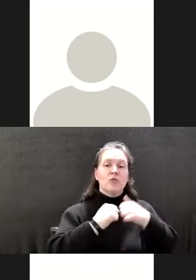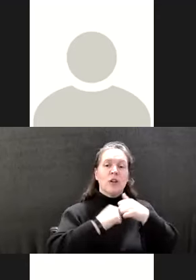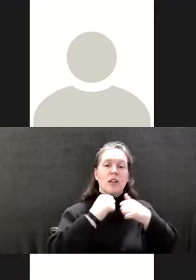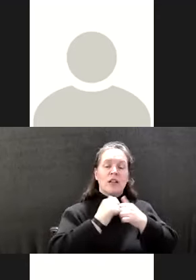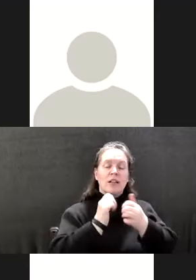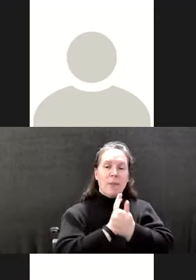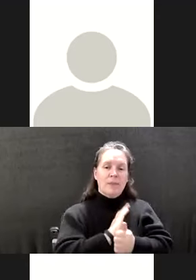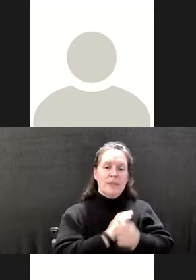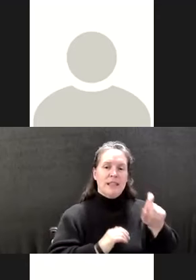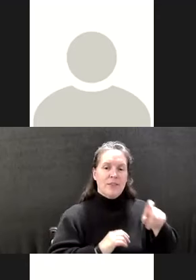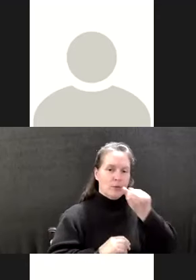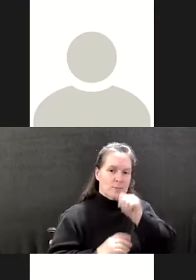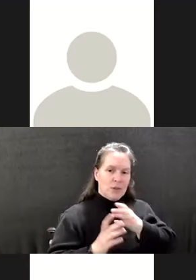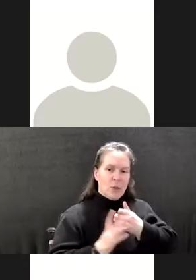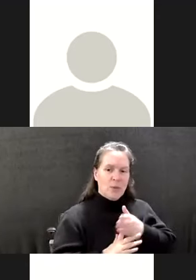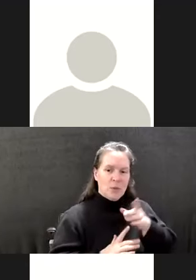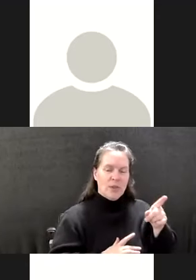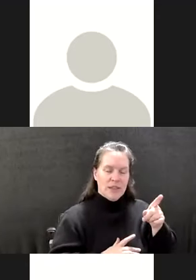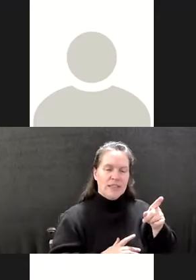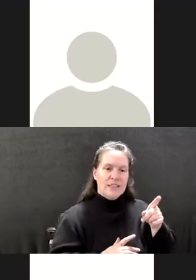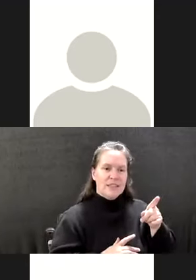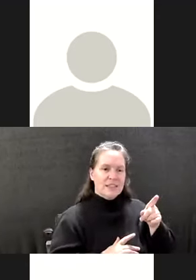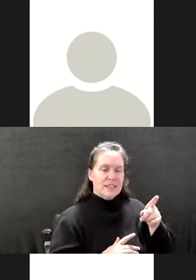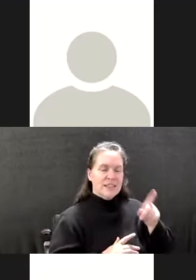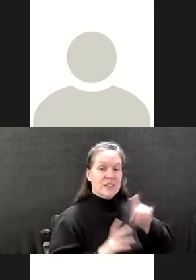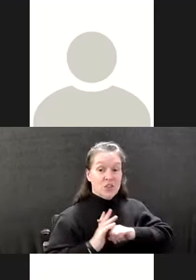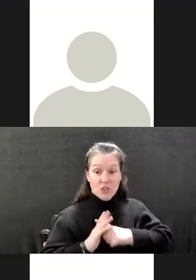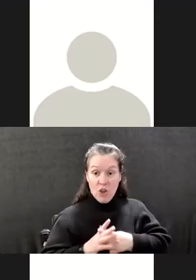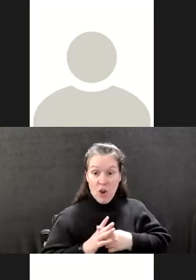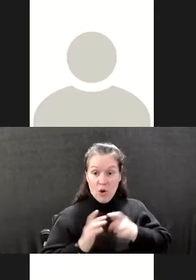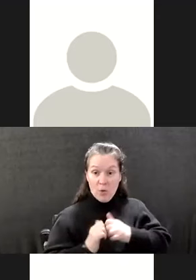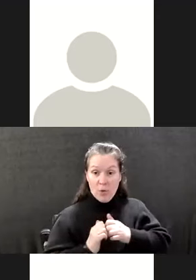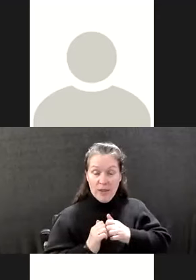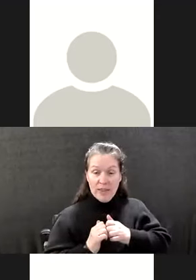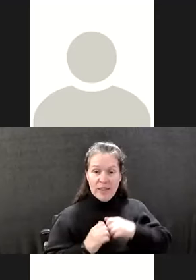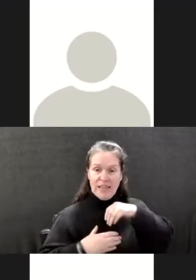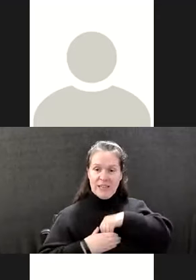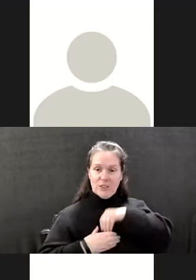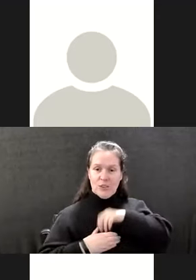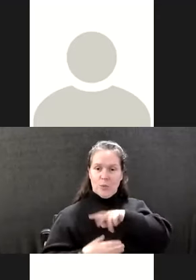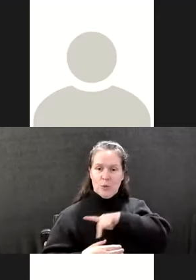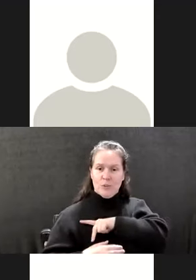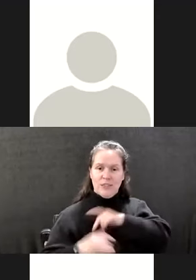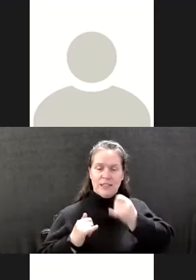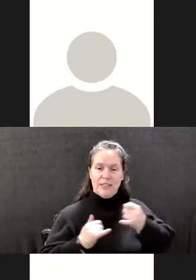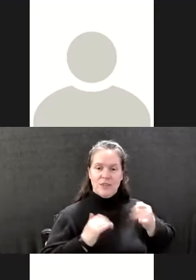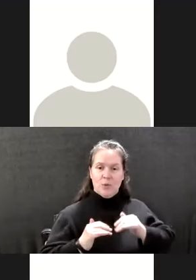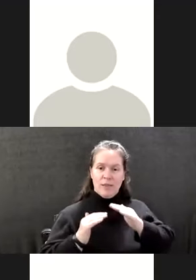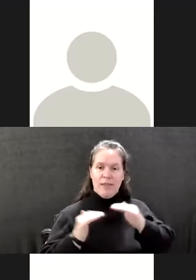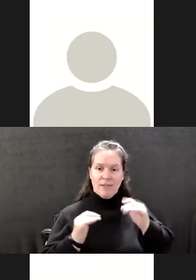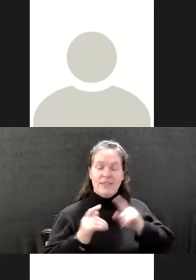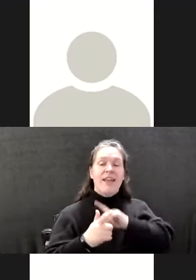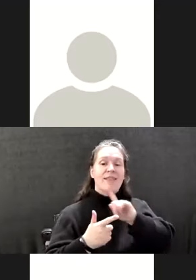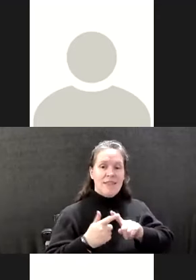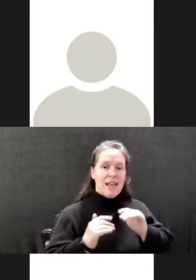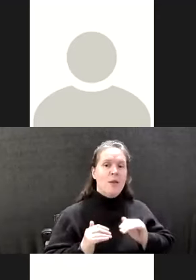the structural and the institutional level at some point. You may start with the interpersonal and the individual levels and then